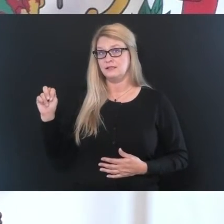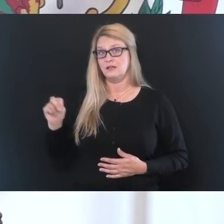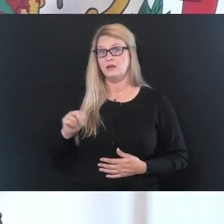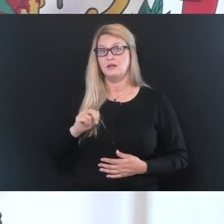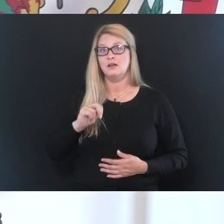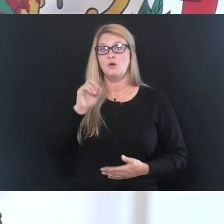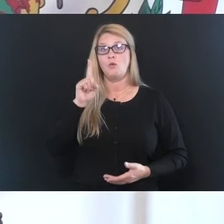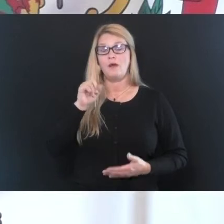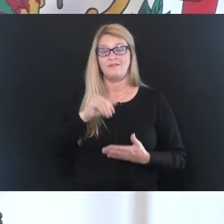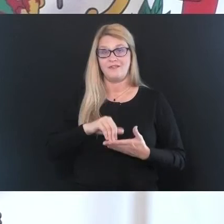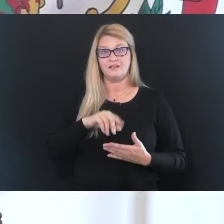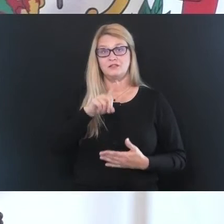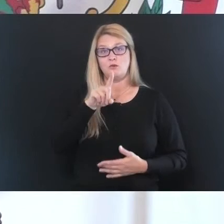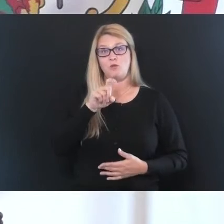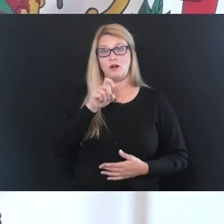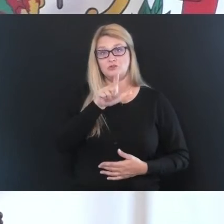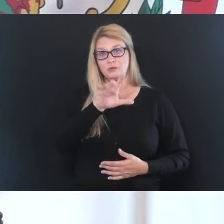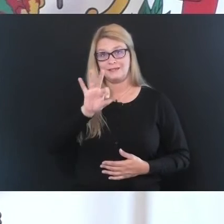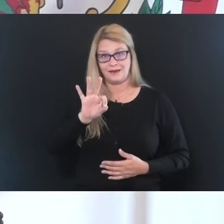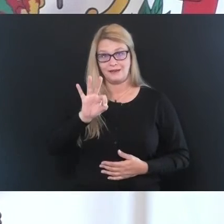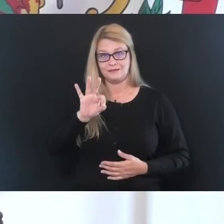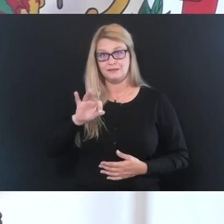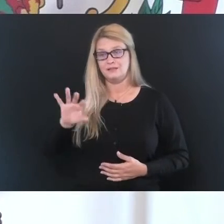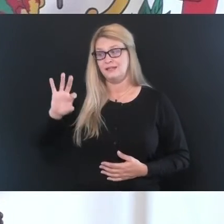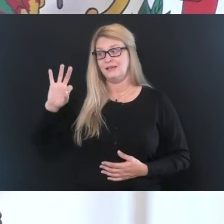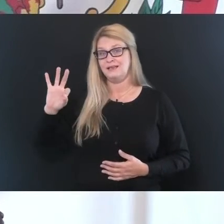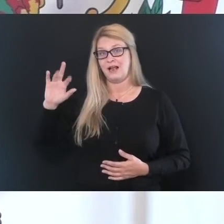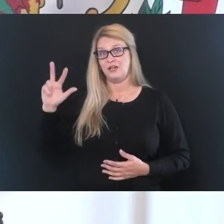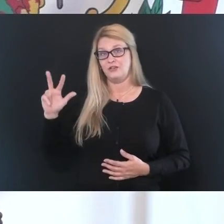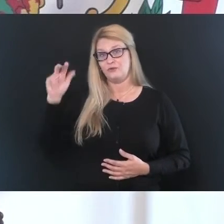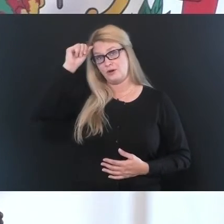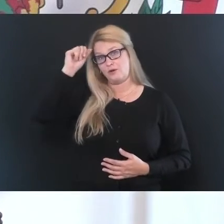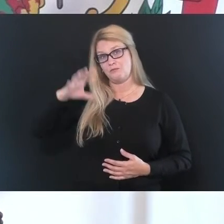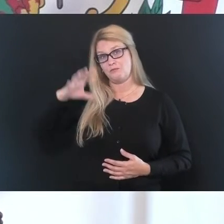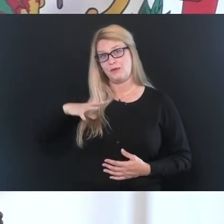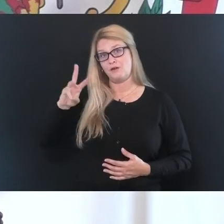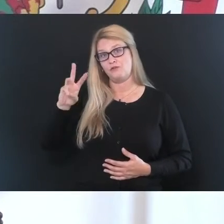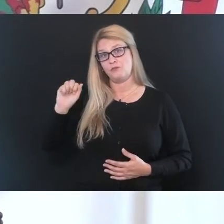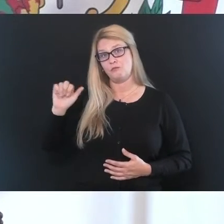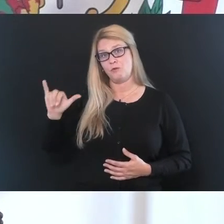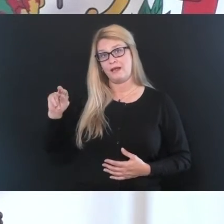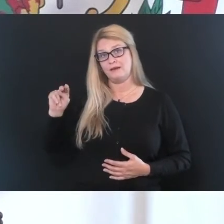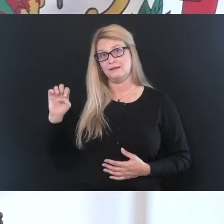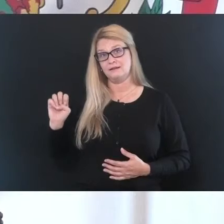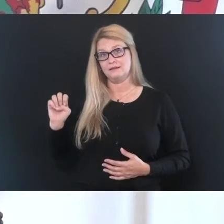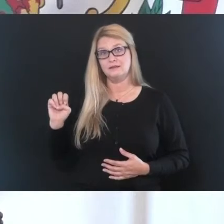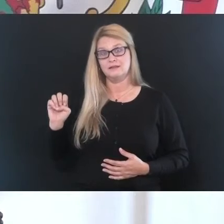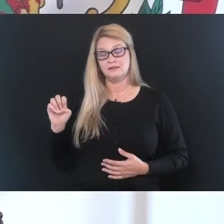And our 1,129th death, a 93-year-old male from Wayne County.